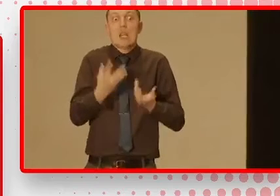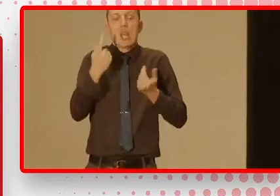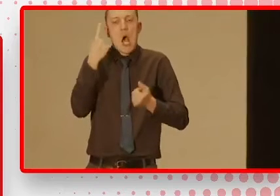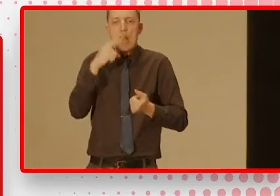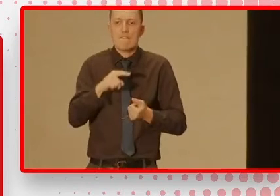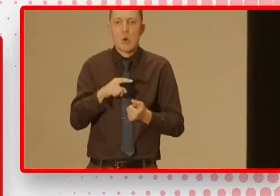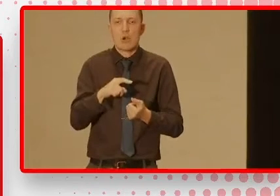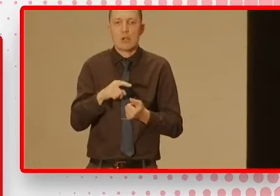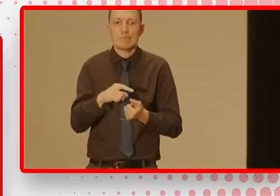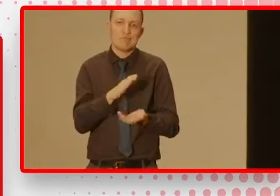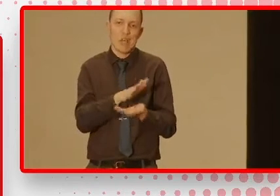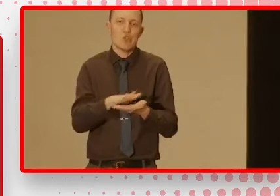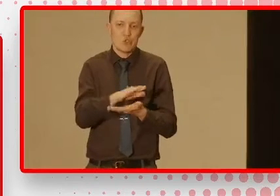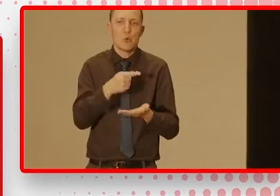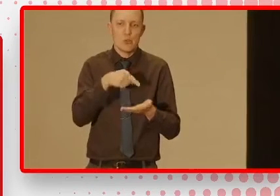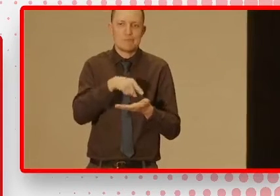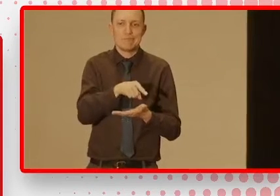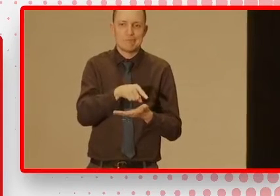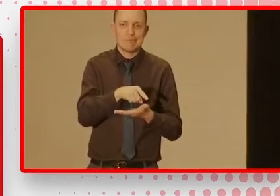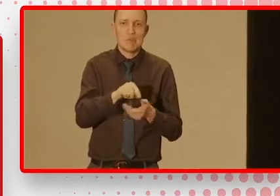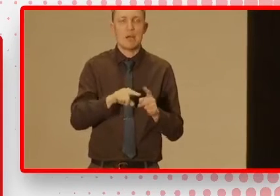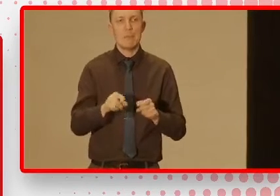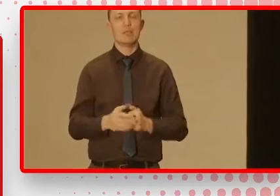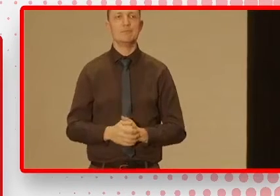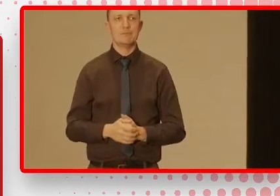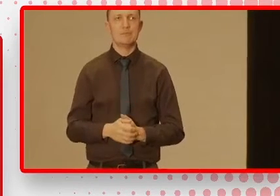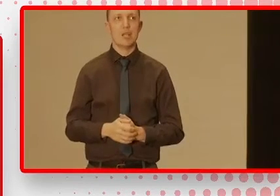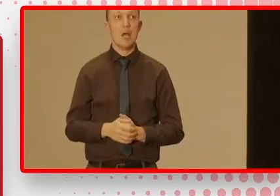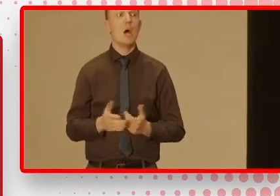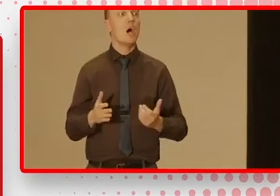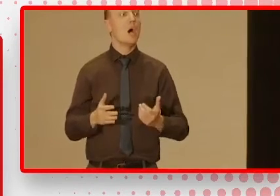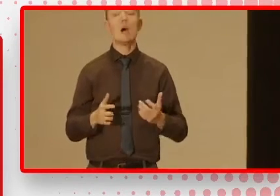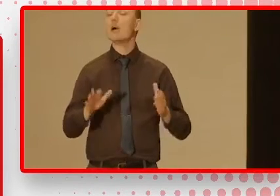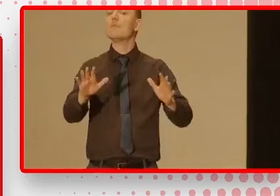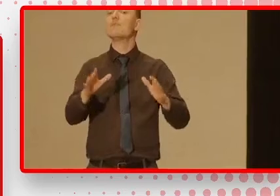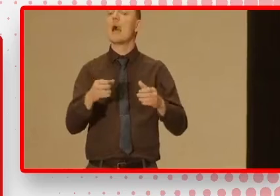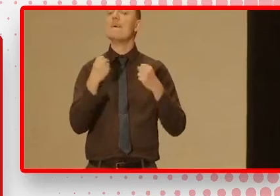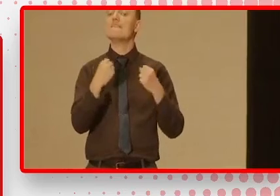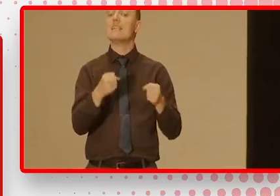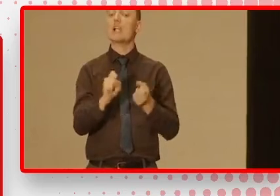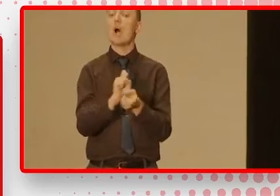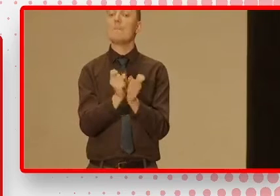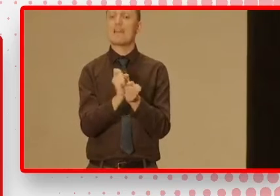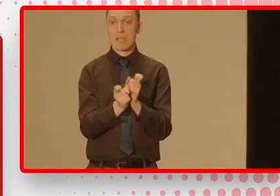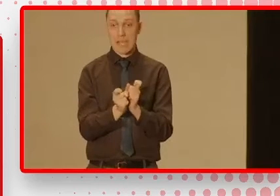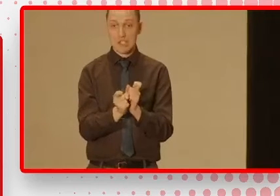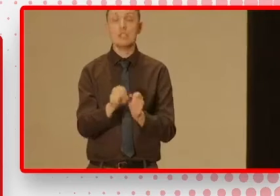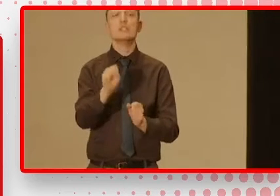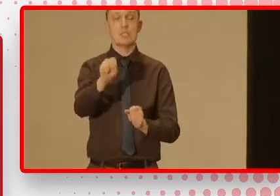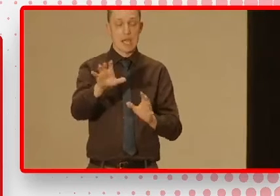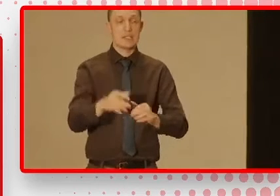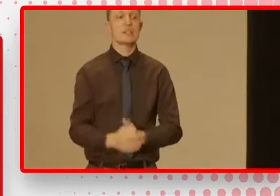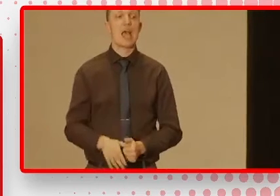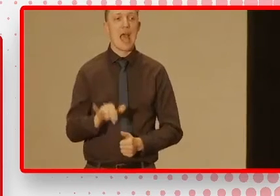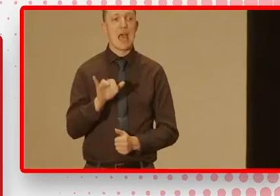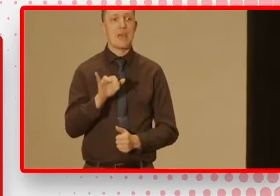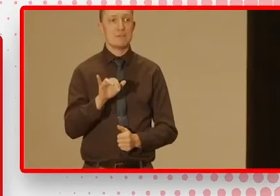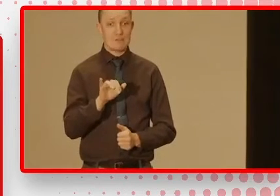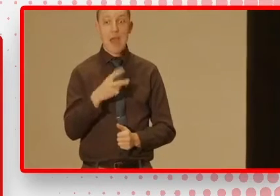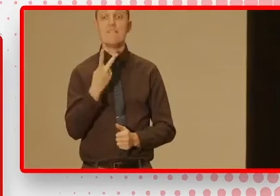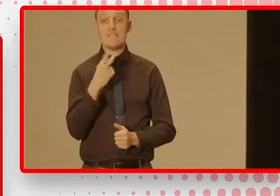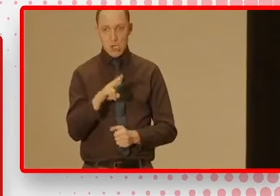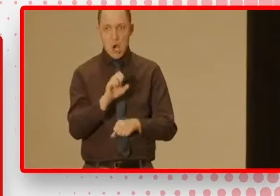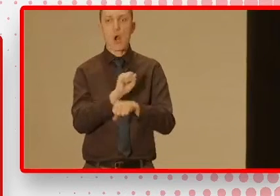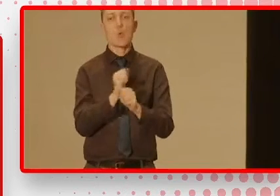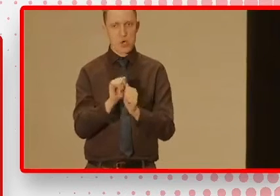that we do have a financial needs test on. Vehicle modifications, yes, that is something VR does work with.